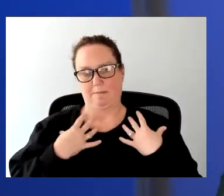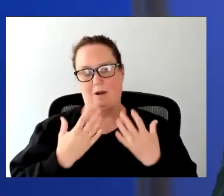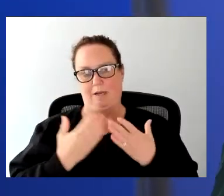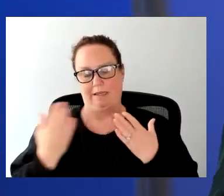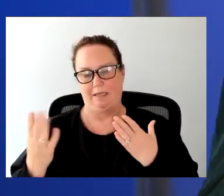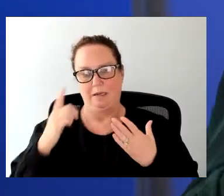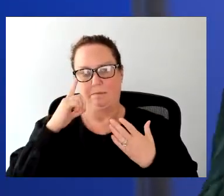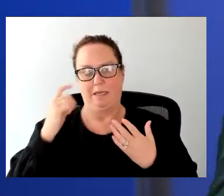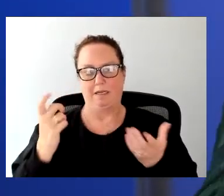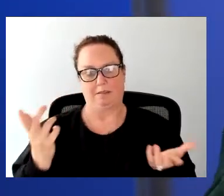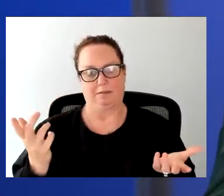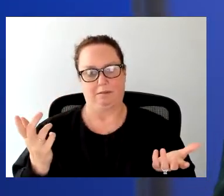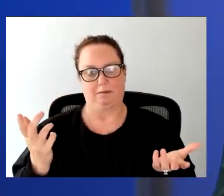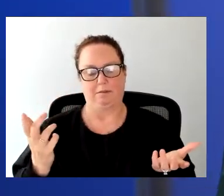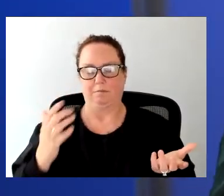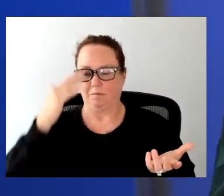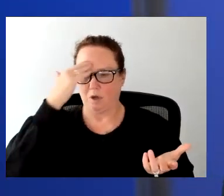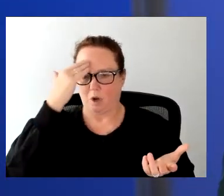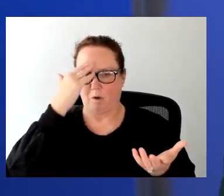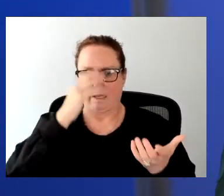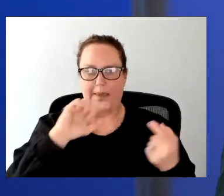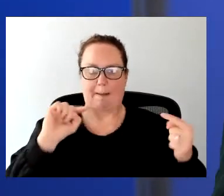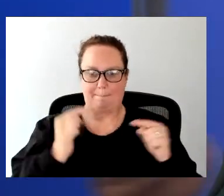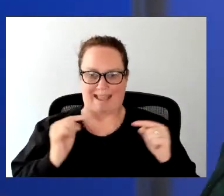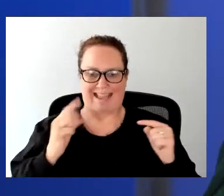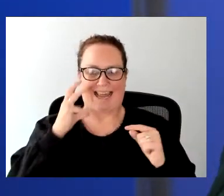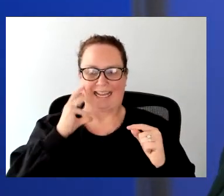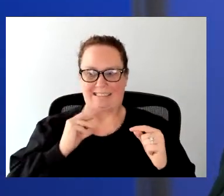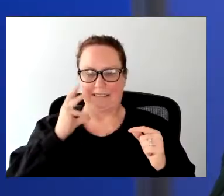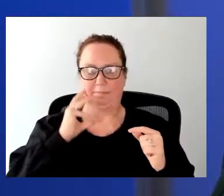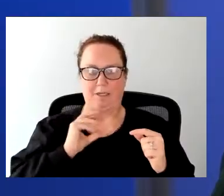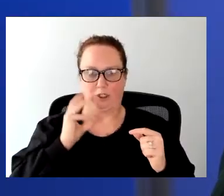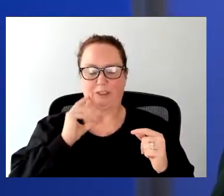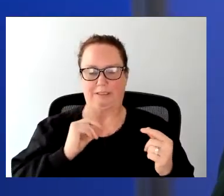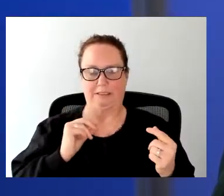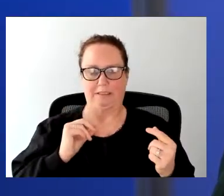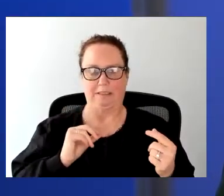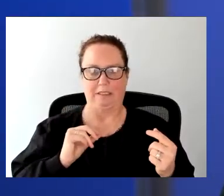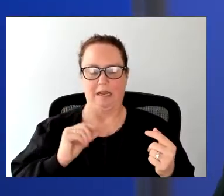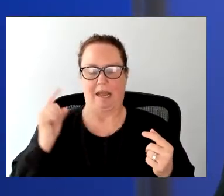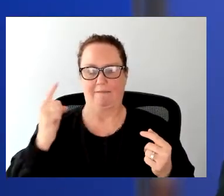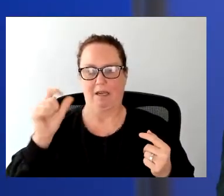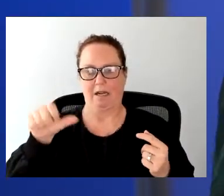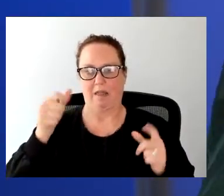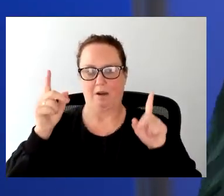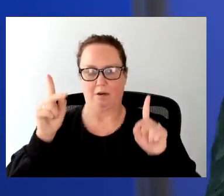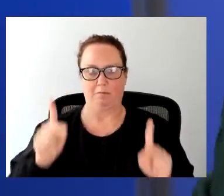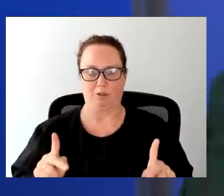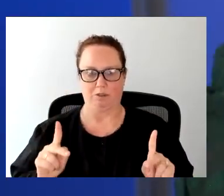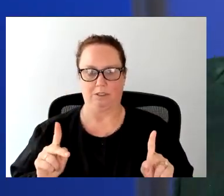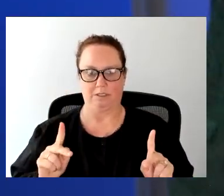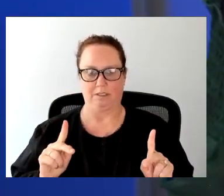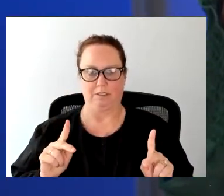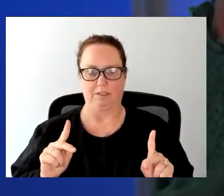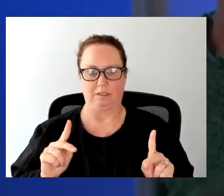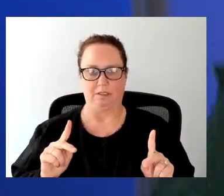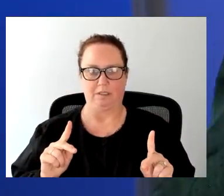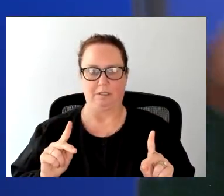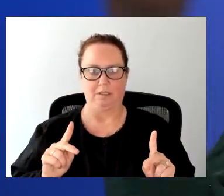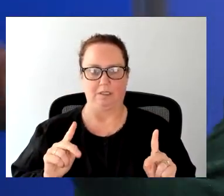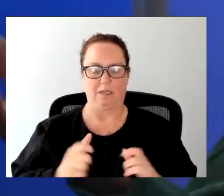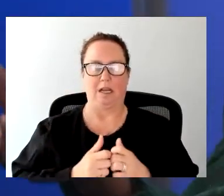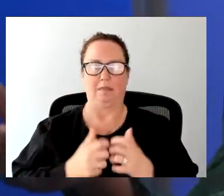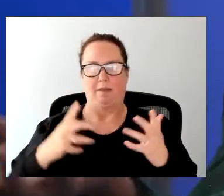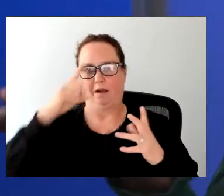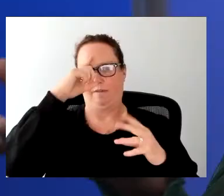you know, knowing the amount of pain that I go through, having someone else go through that, it just the thought of it hurts.